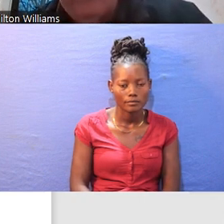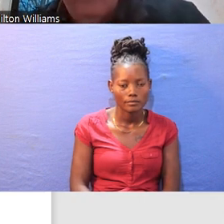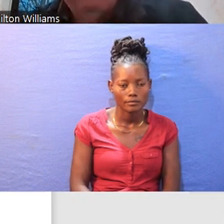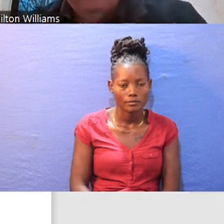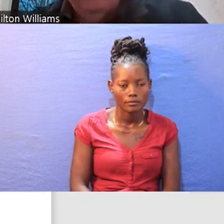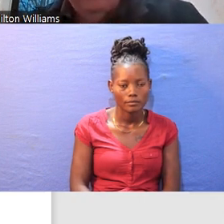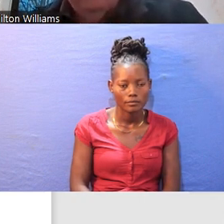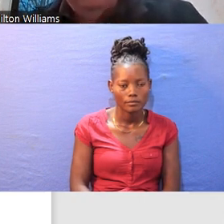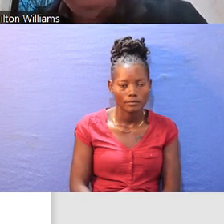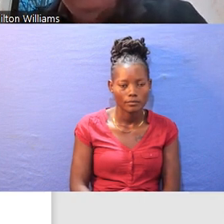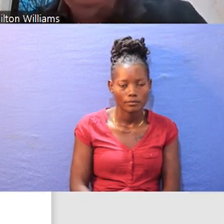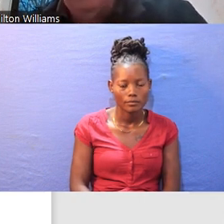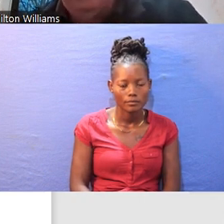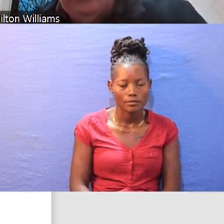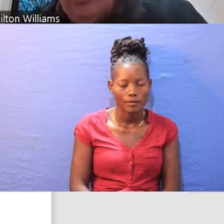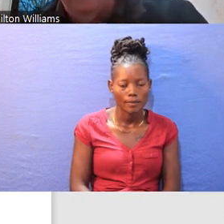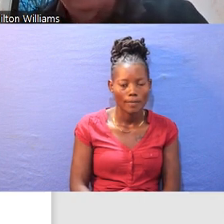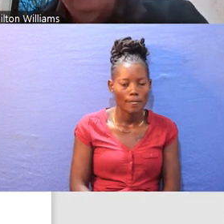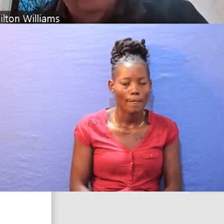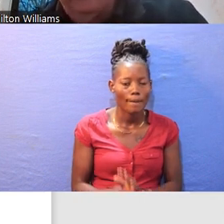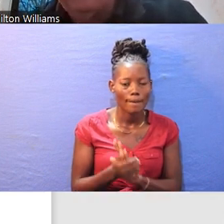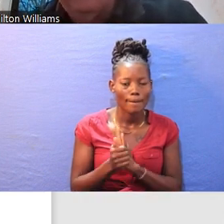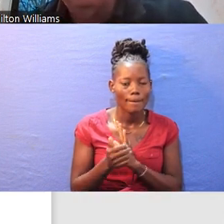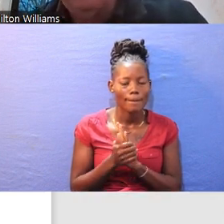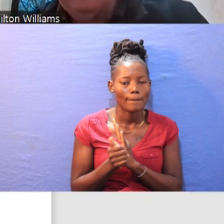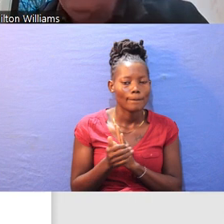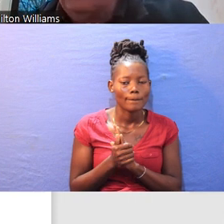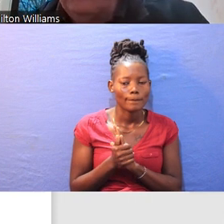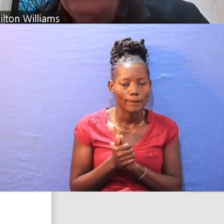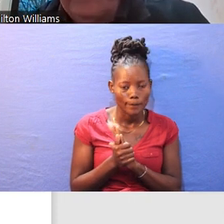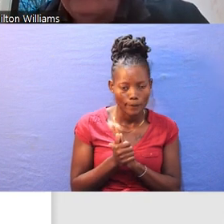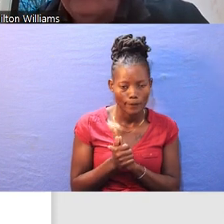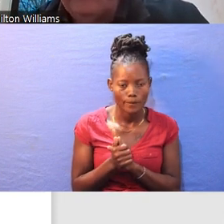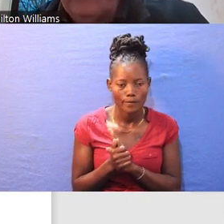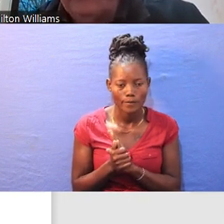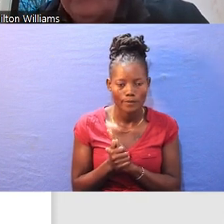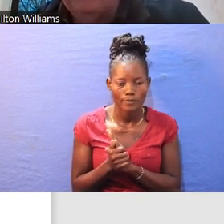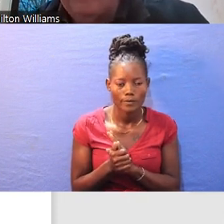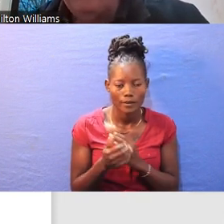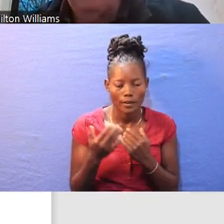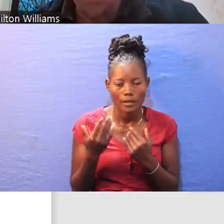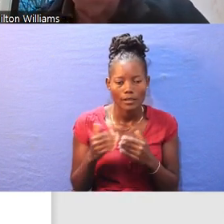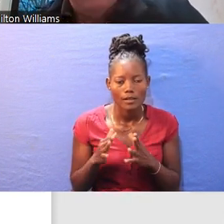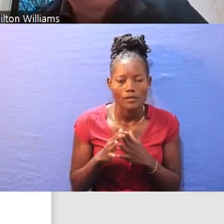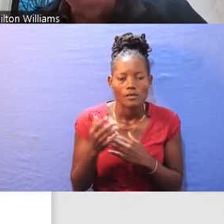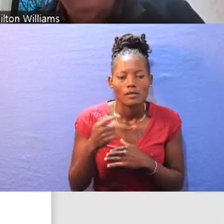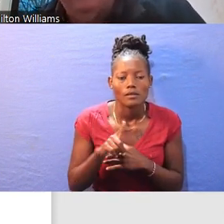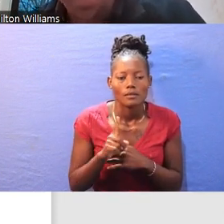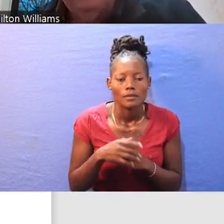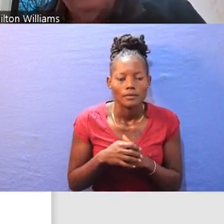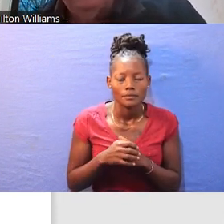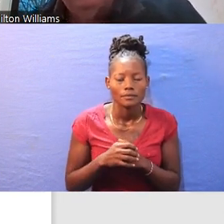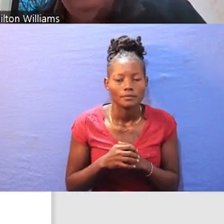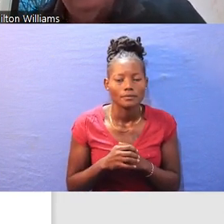me back up. Skill alone won't get you there, but neither will strength. Okay, neither one by